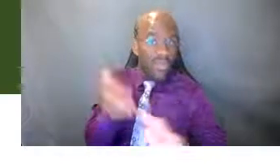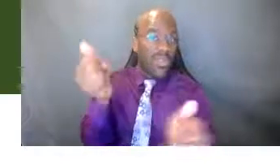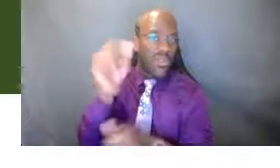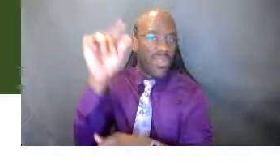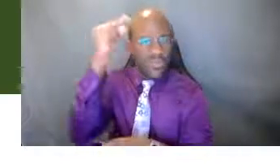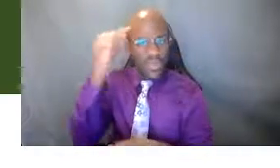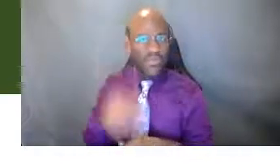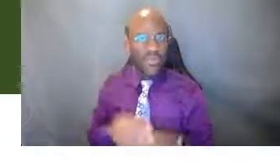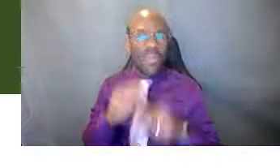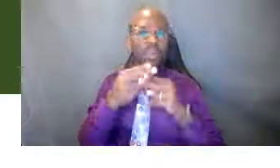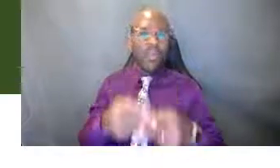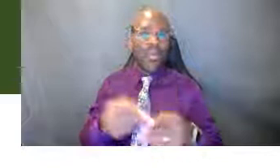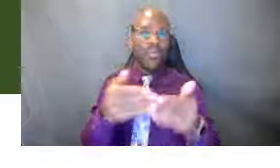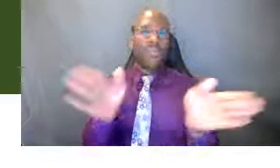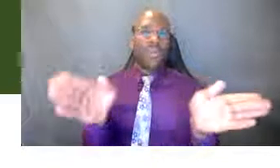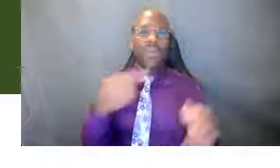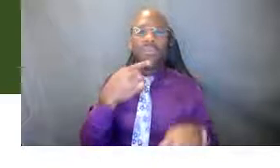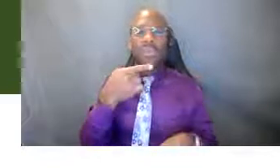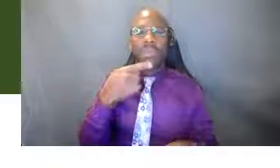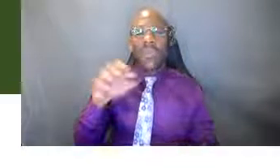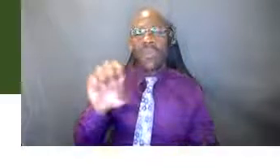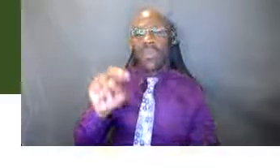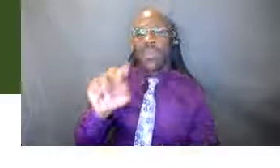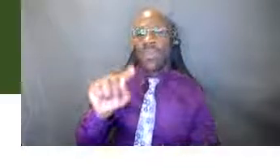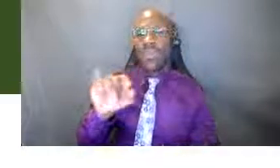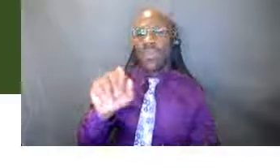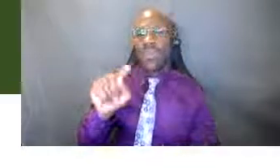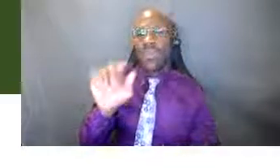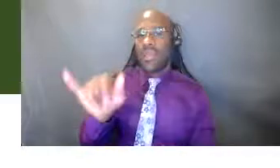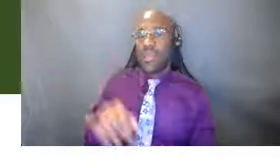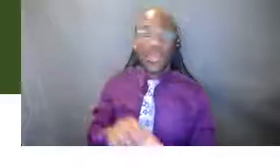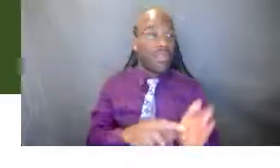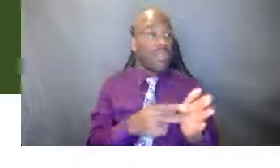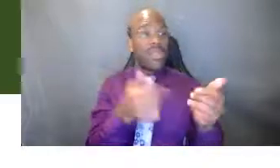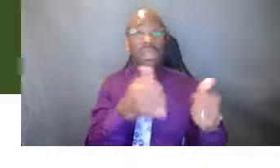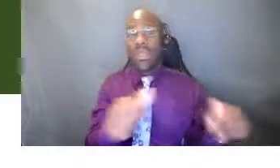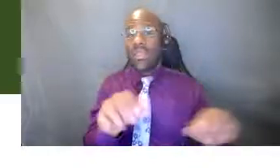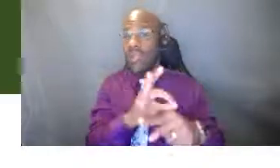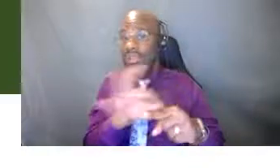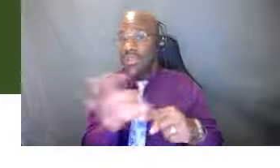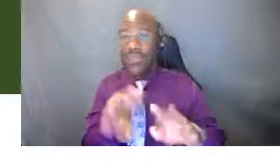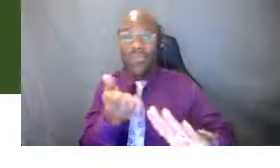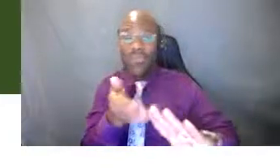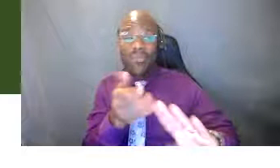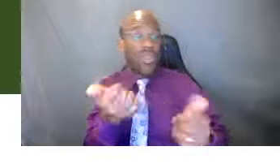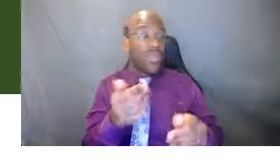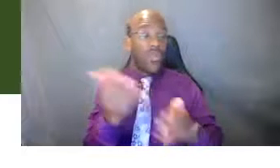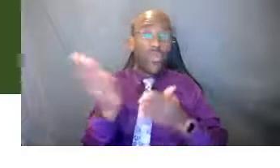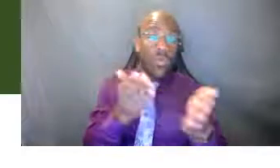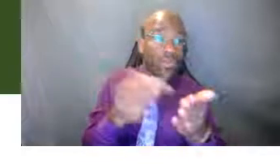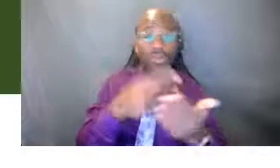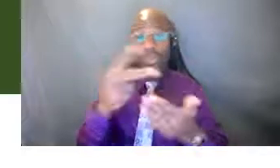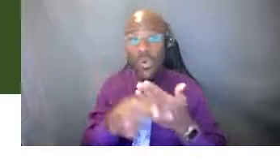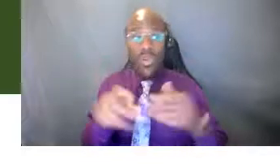public entity does. So basically any function, any service, program, or activity of a state or